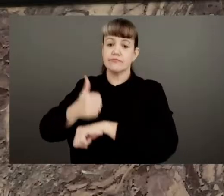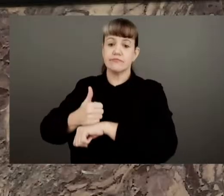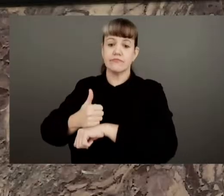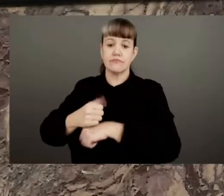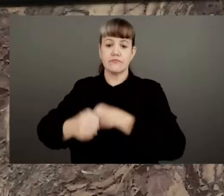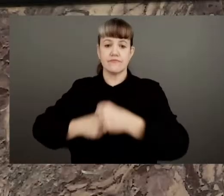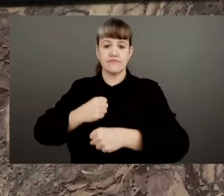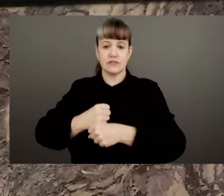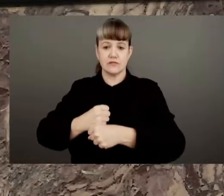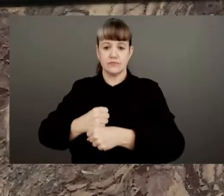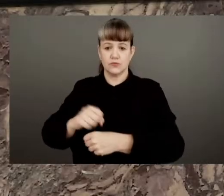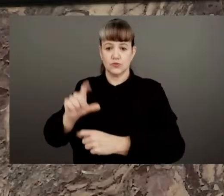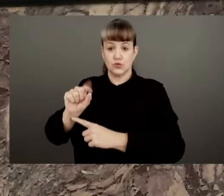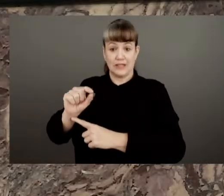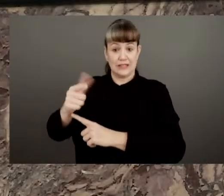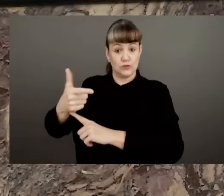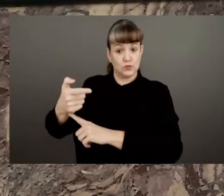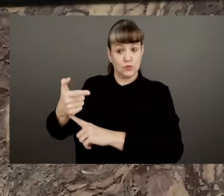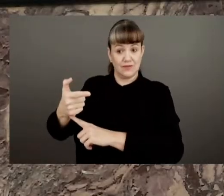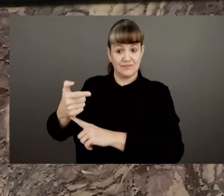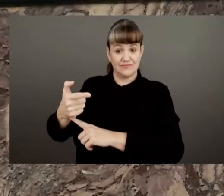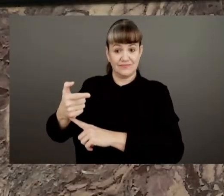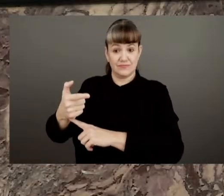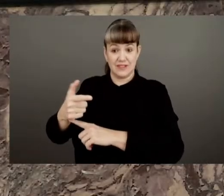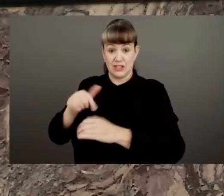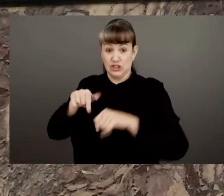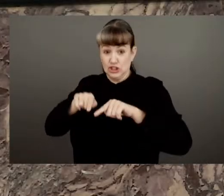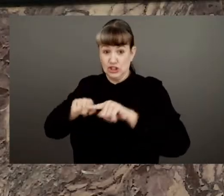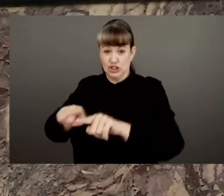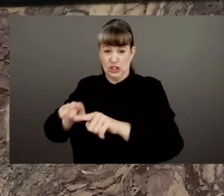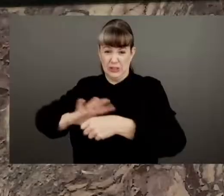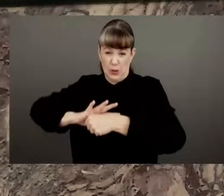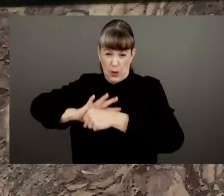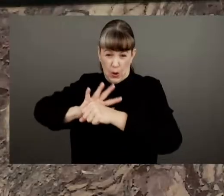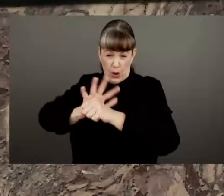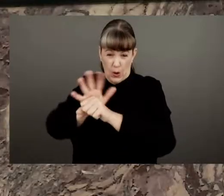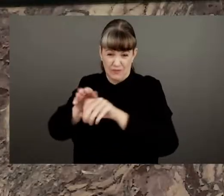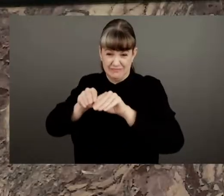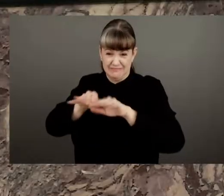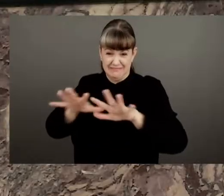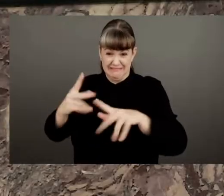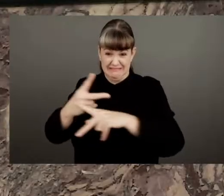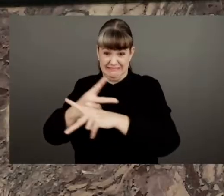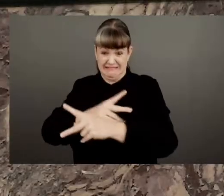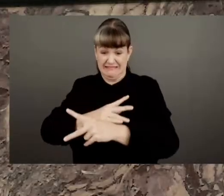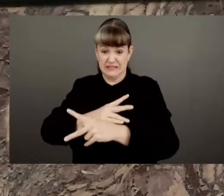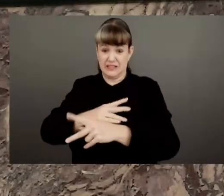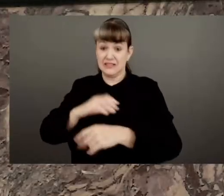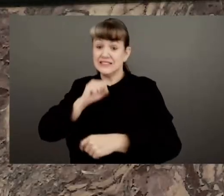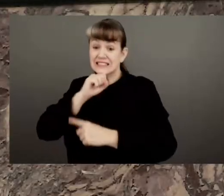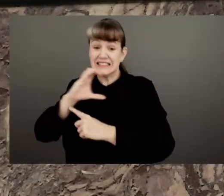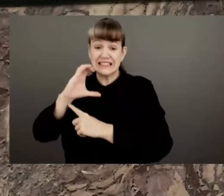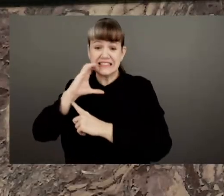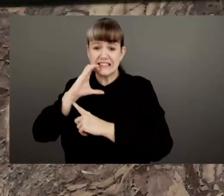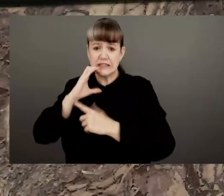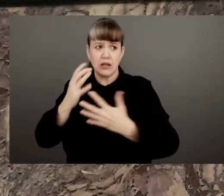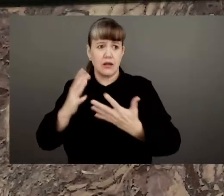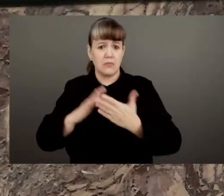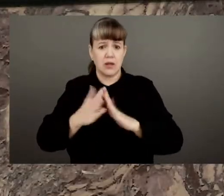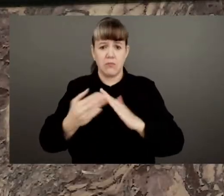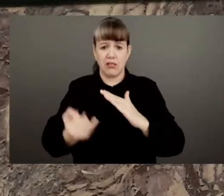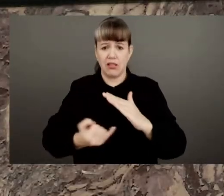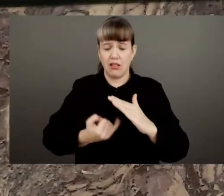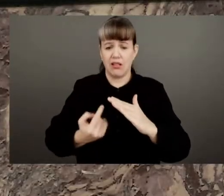pandemic, when many seniors were facing isolation and challenges accessing healthy,